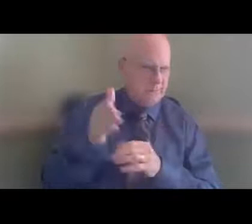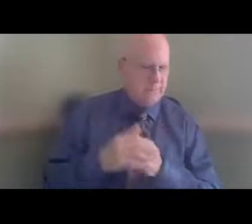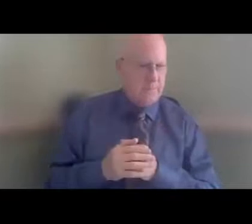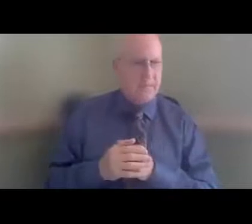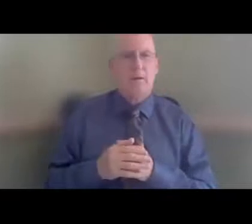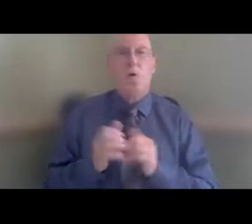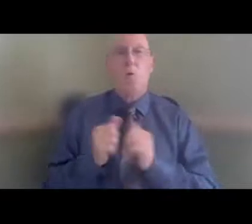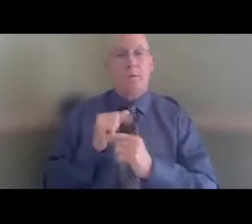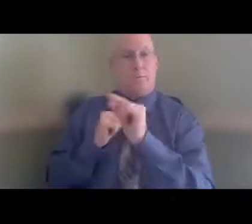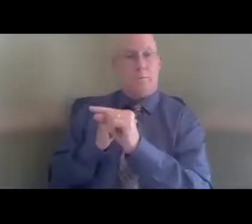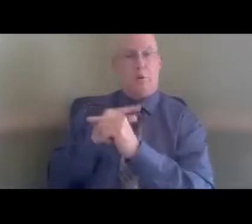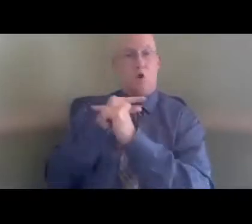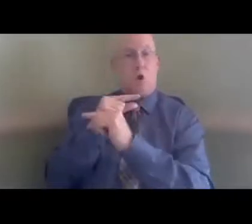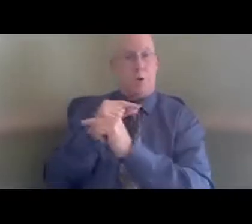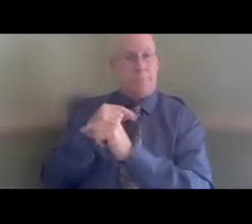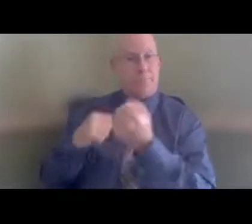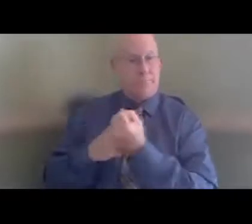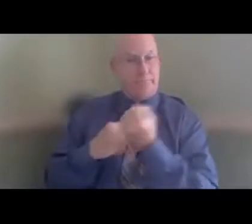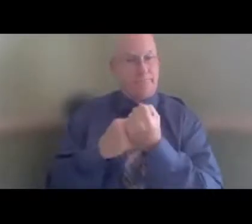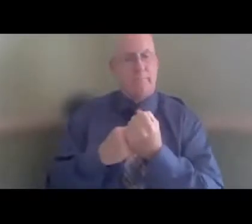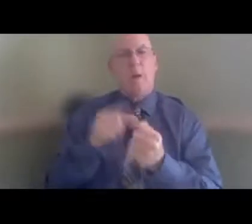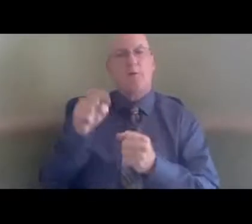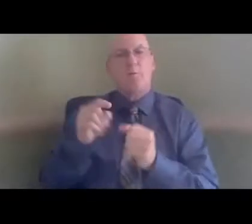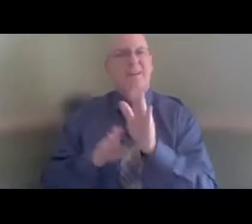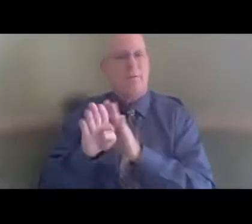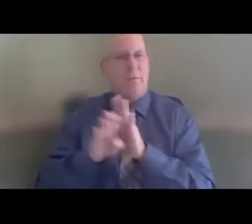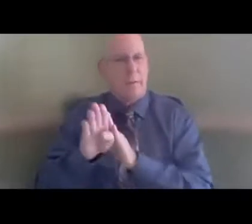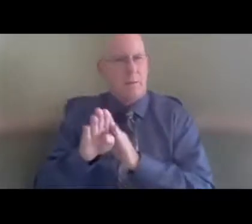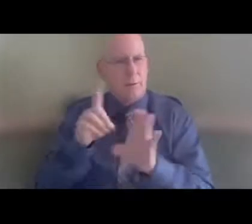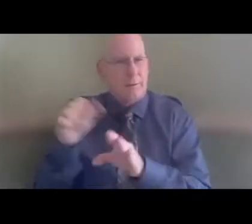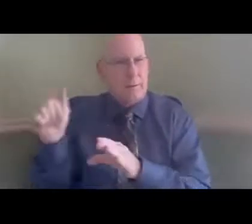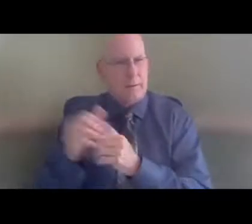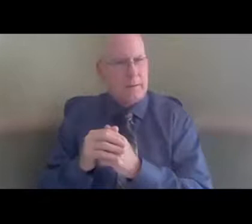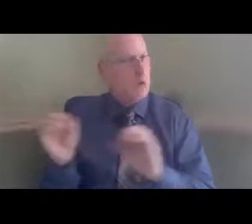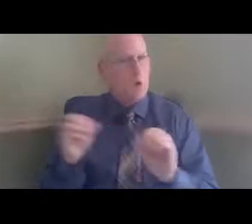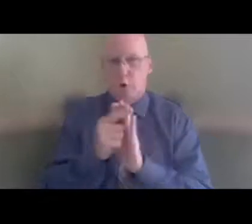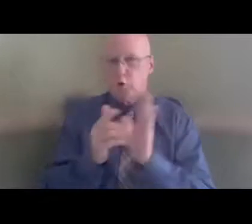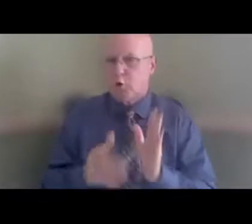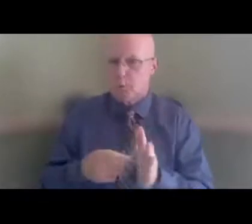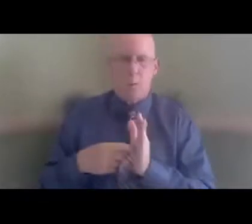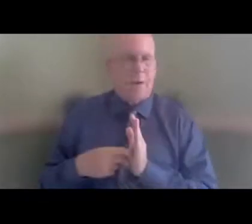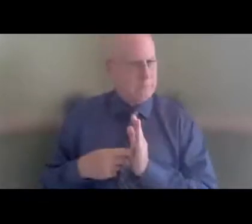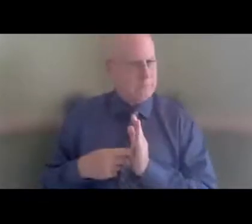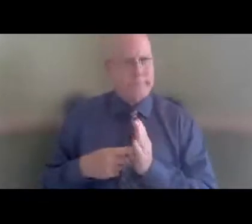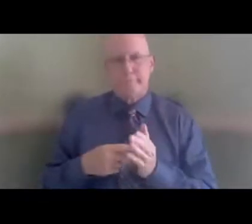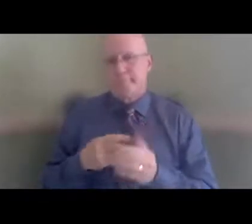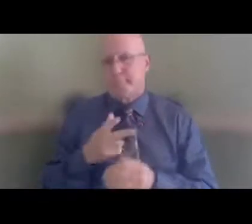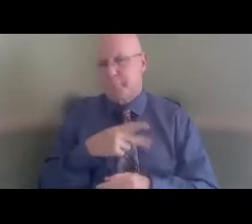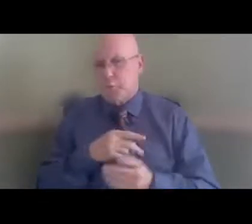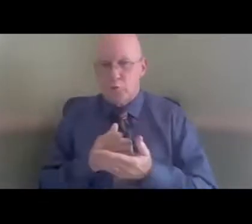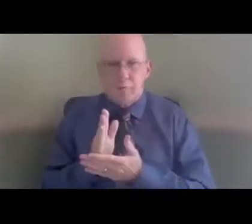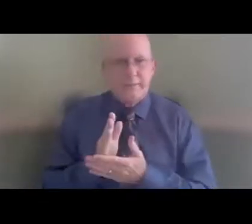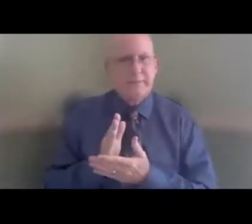guardian advocacy, it has to be for someone with a developmental disability. There's no attorney if it's just those personal rights. Again, that's the